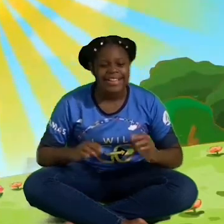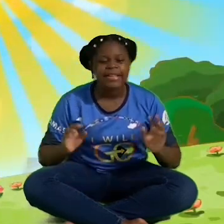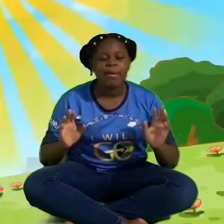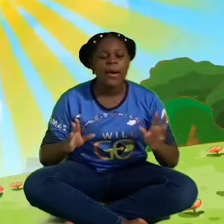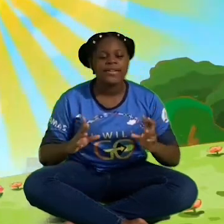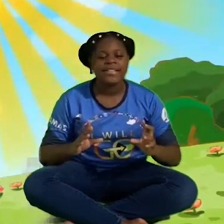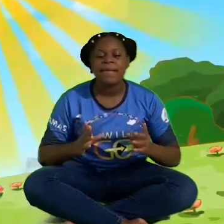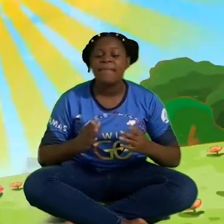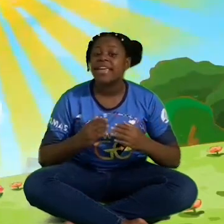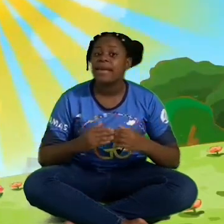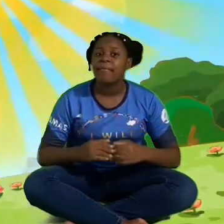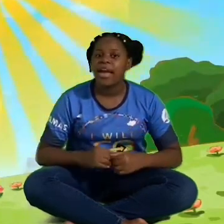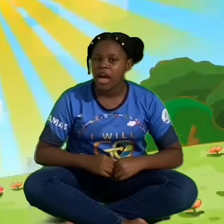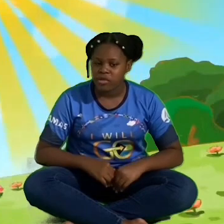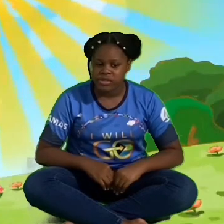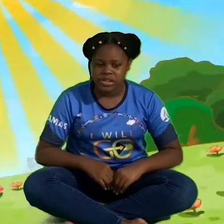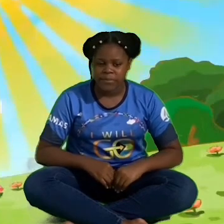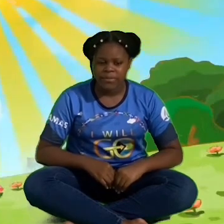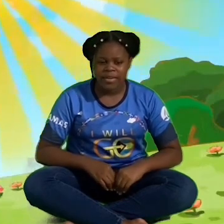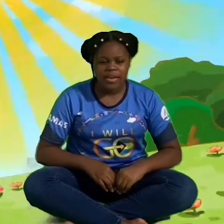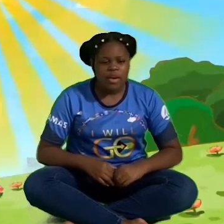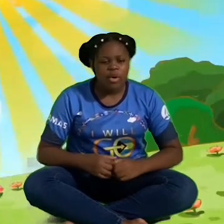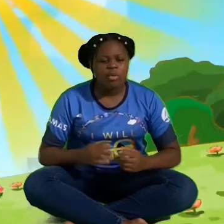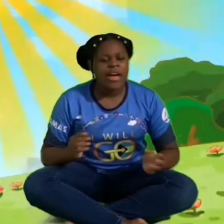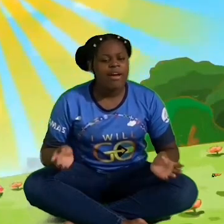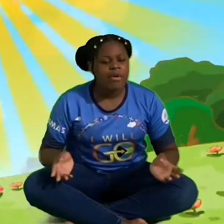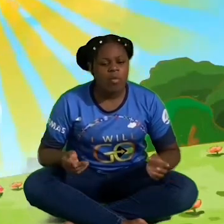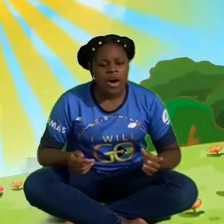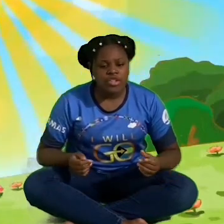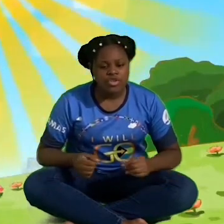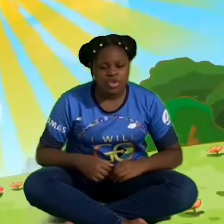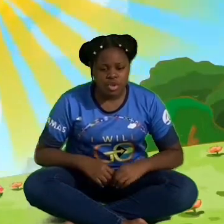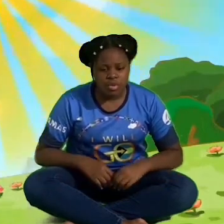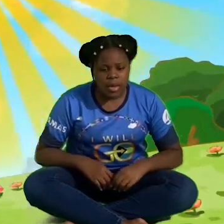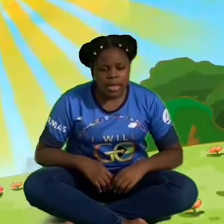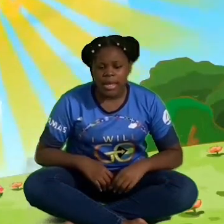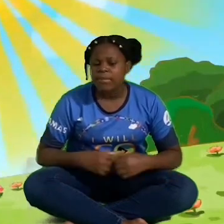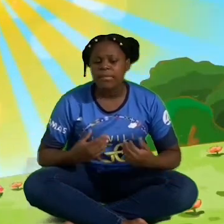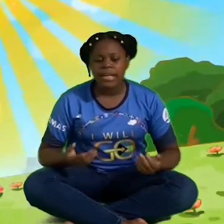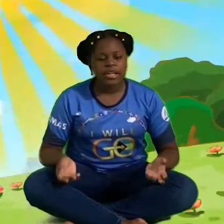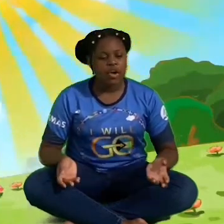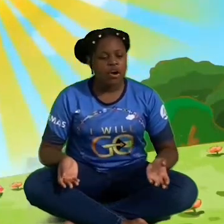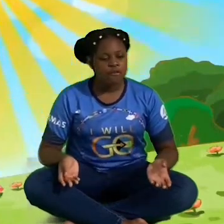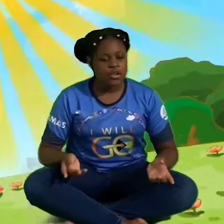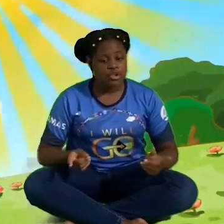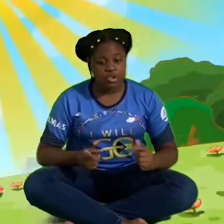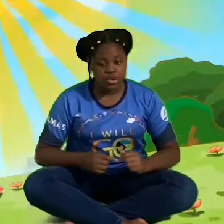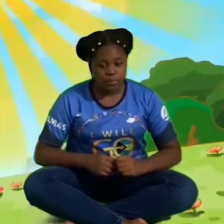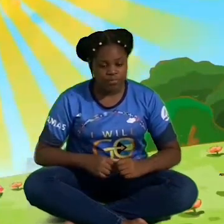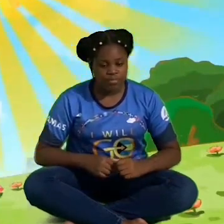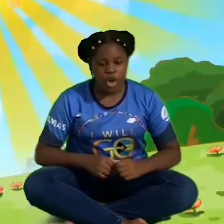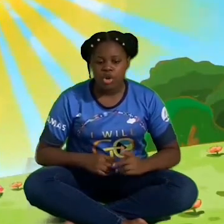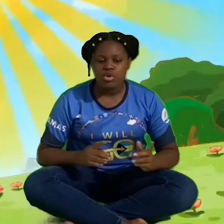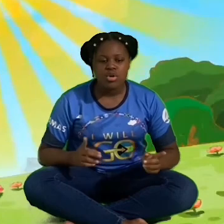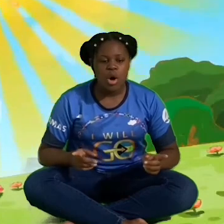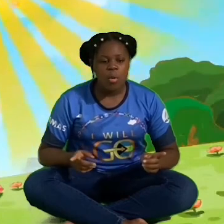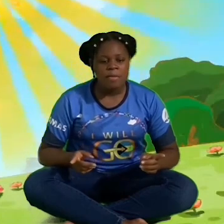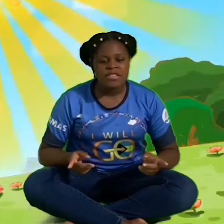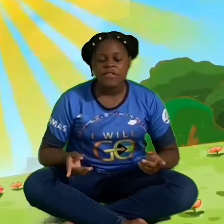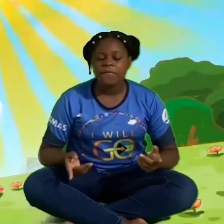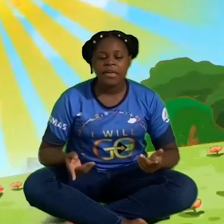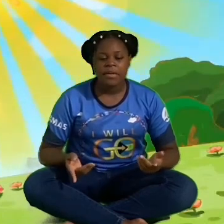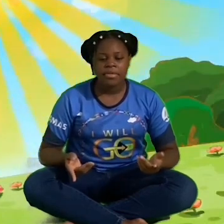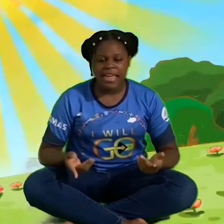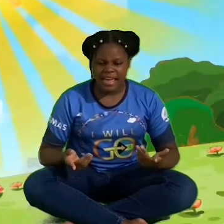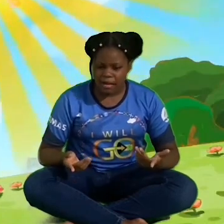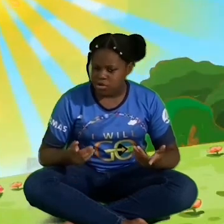a part in making my house. Whoever wants to can bring an offering to you. No one